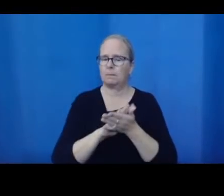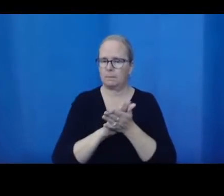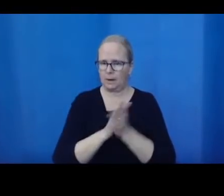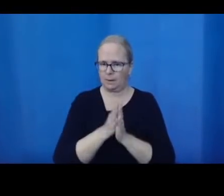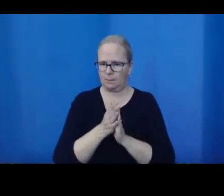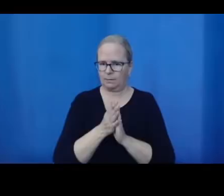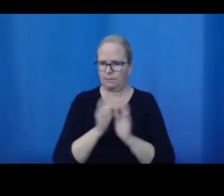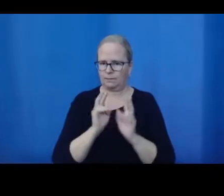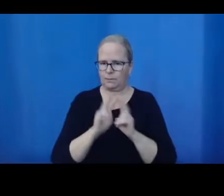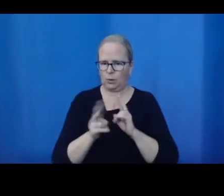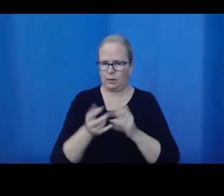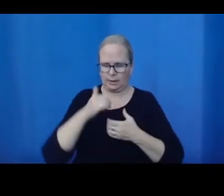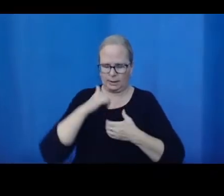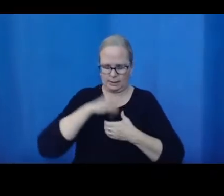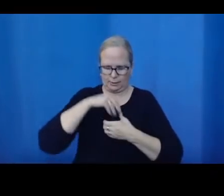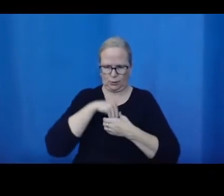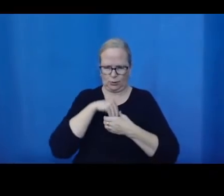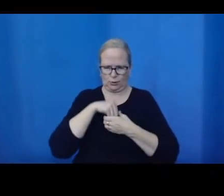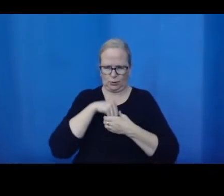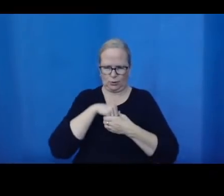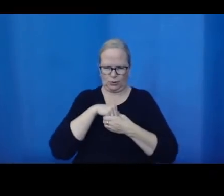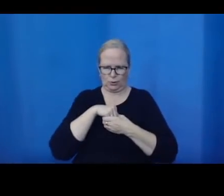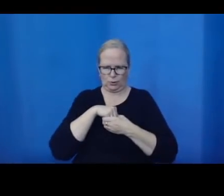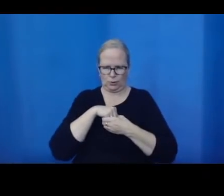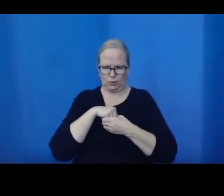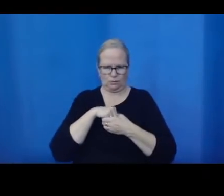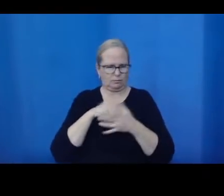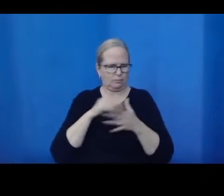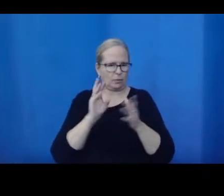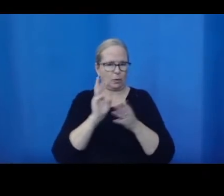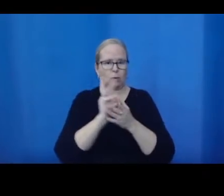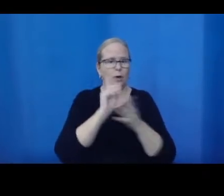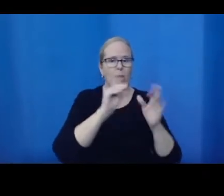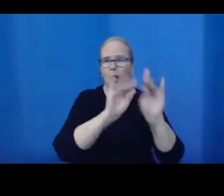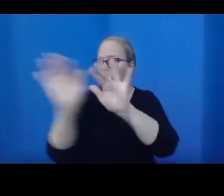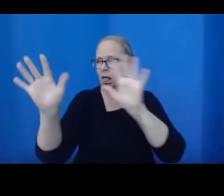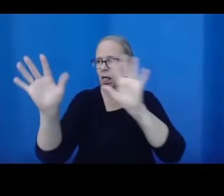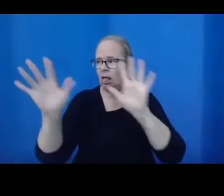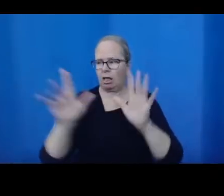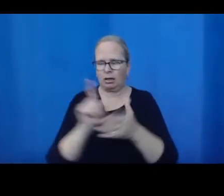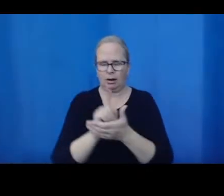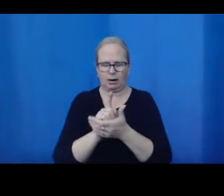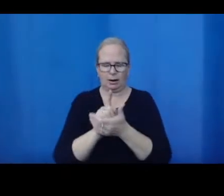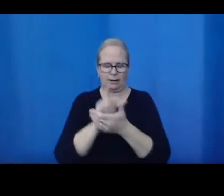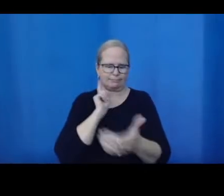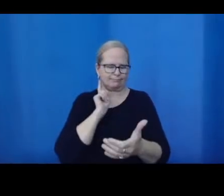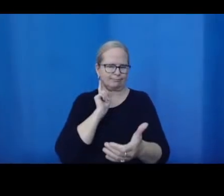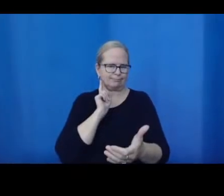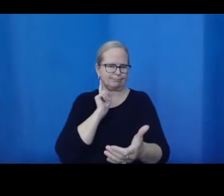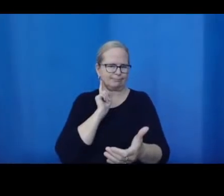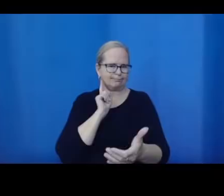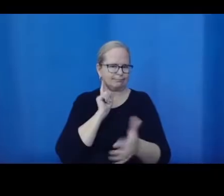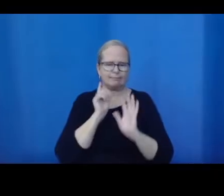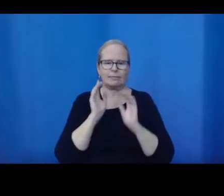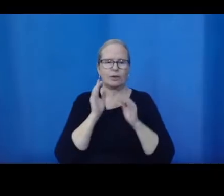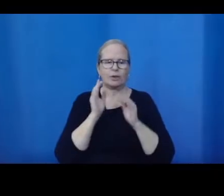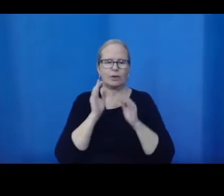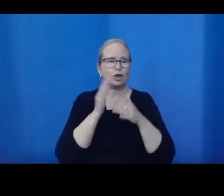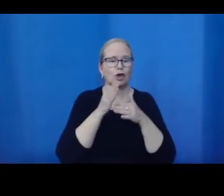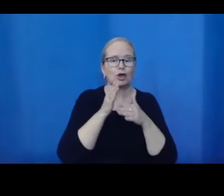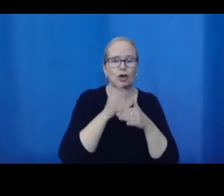me. I don't even want to share the trivial little things that I find joyful in the day, because my joy is reduced in the